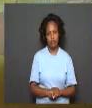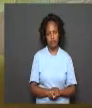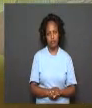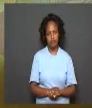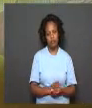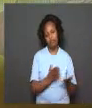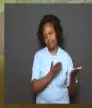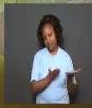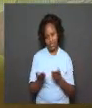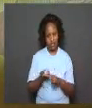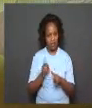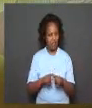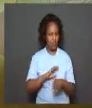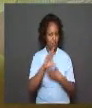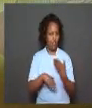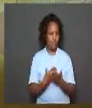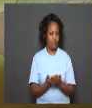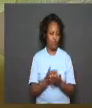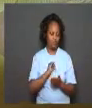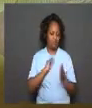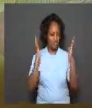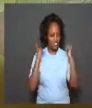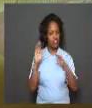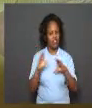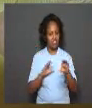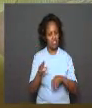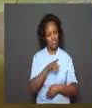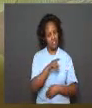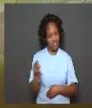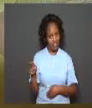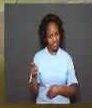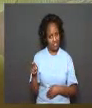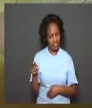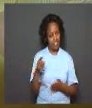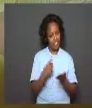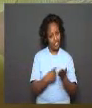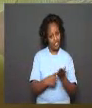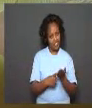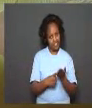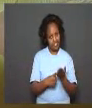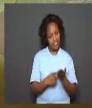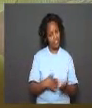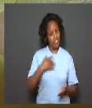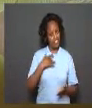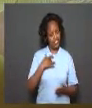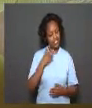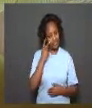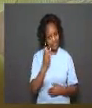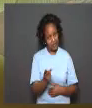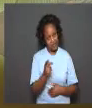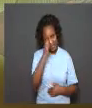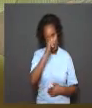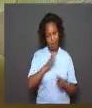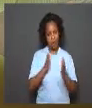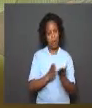Welcome back, everyone. I hope you enjoyed analyzing your feelings about the